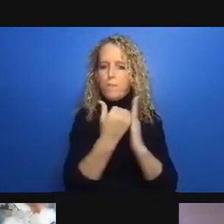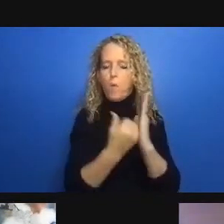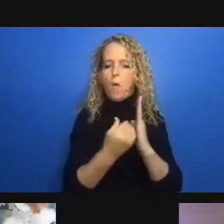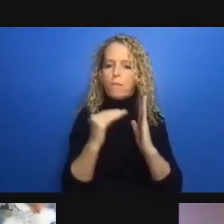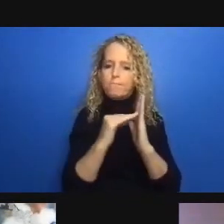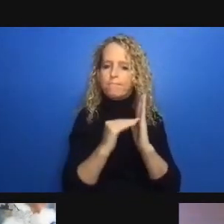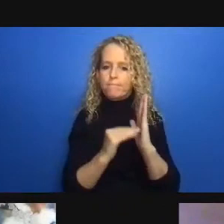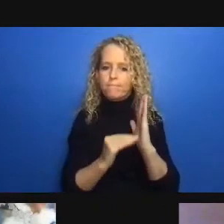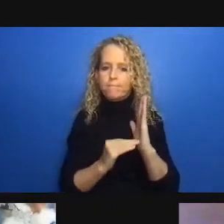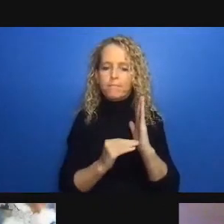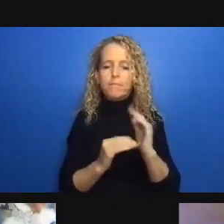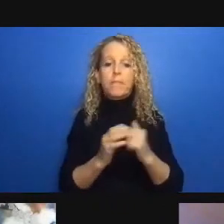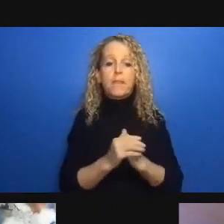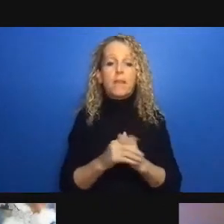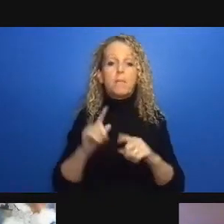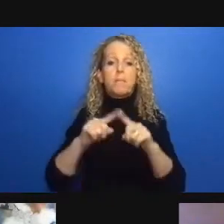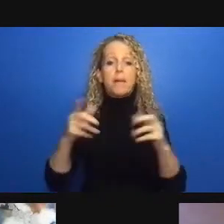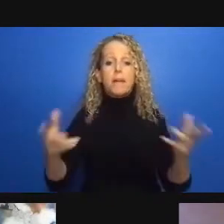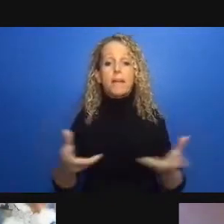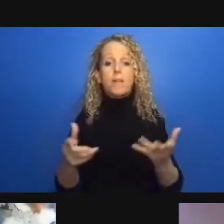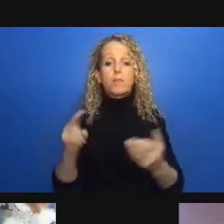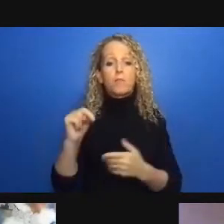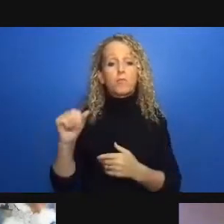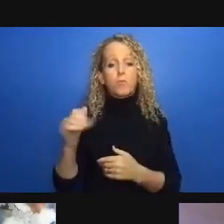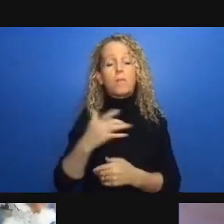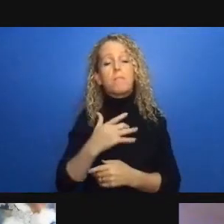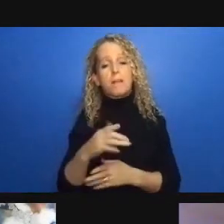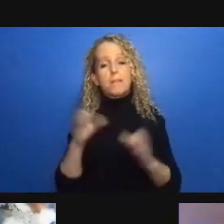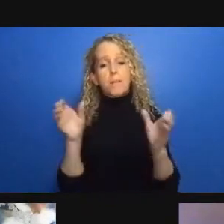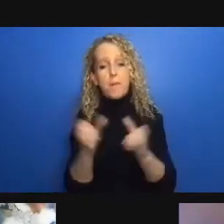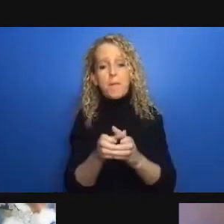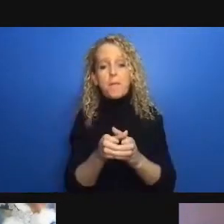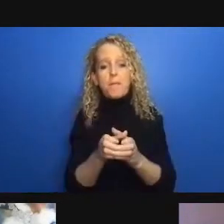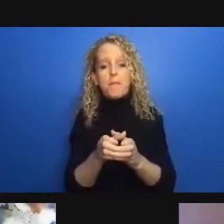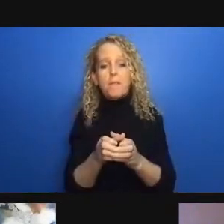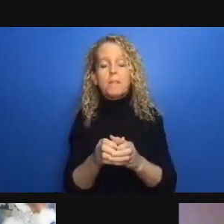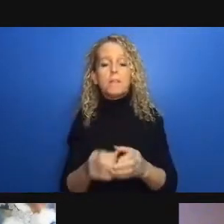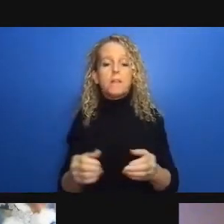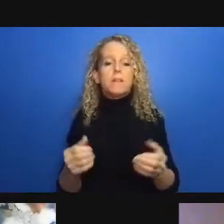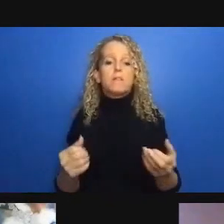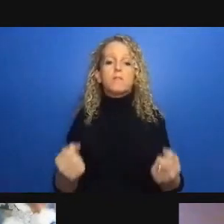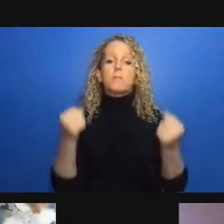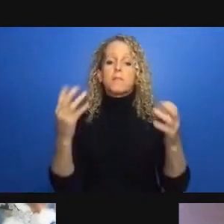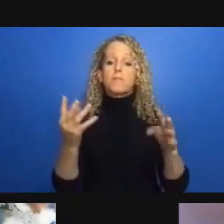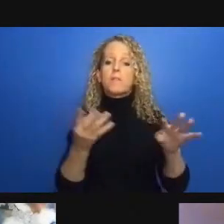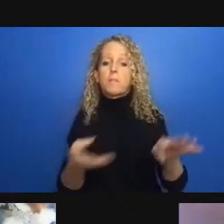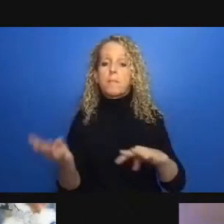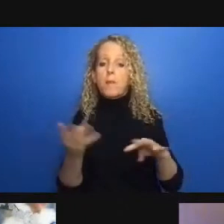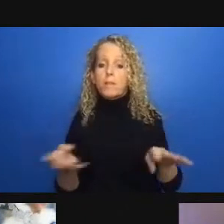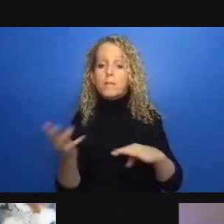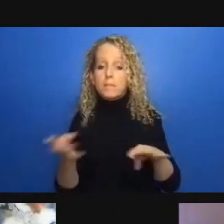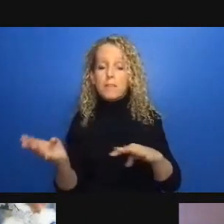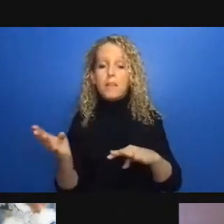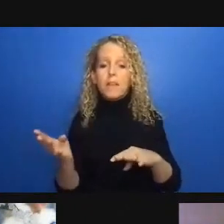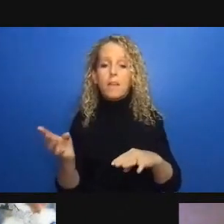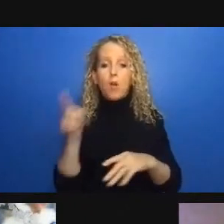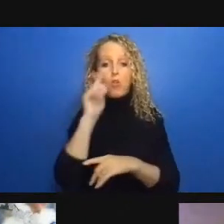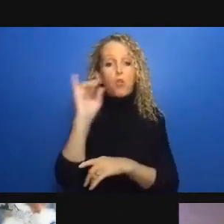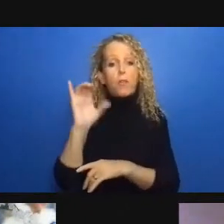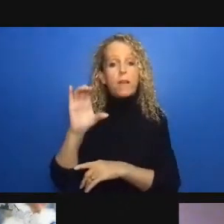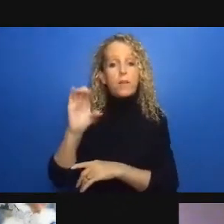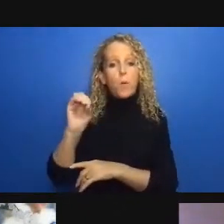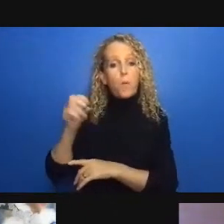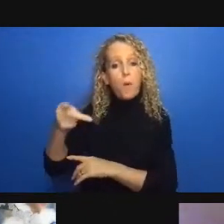of our province is that we're very small scale. And a lot of our processing was set up in the co-op model back in the day. And then as we